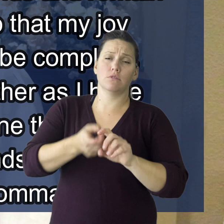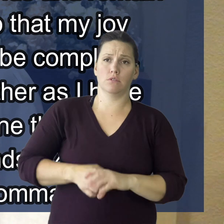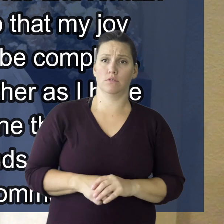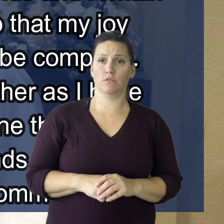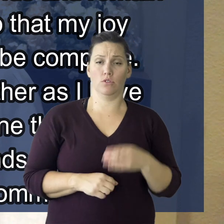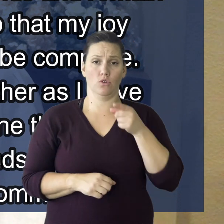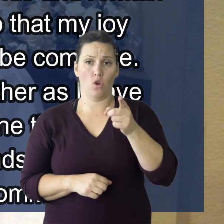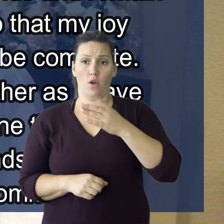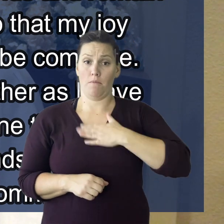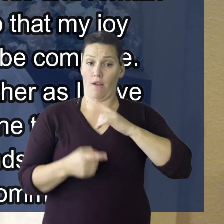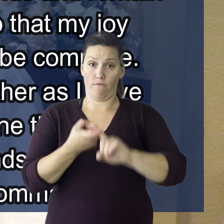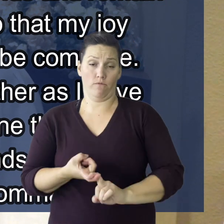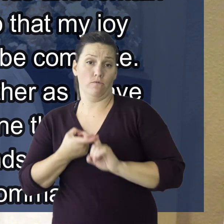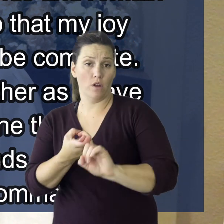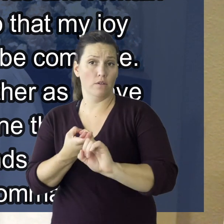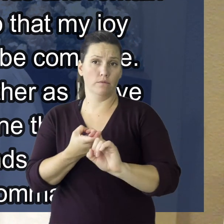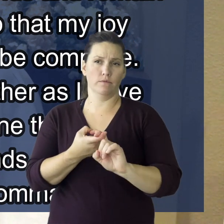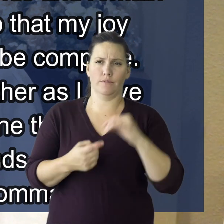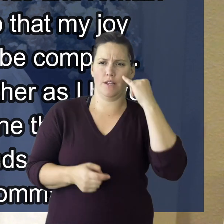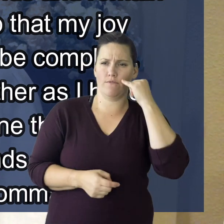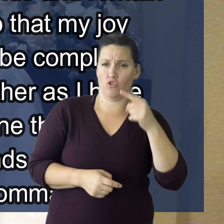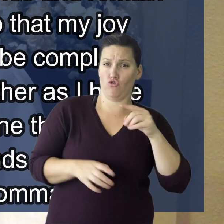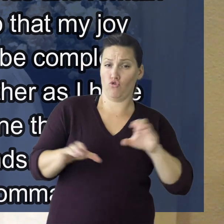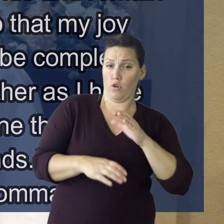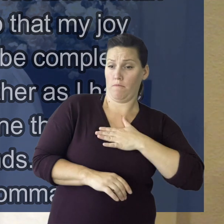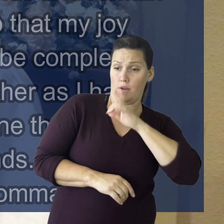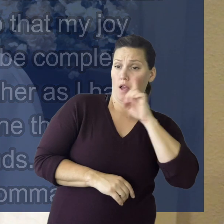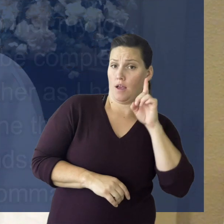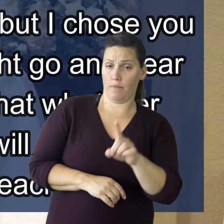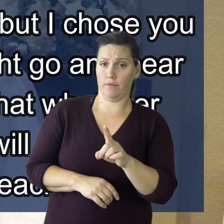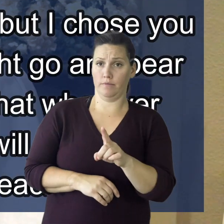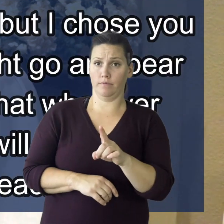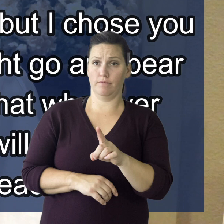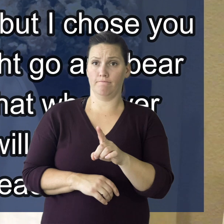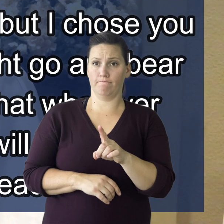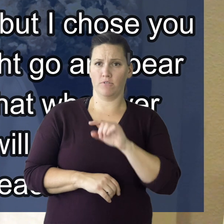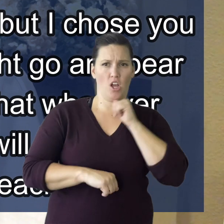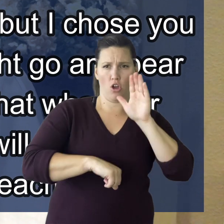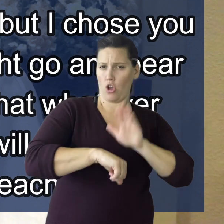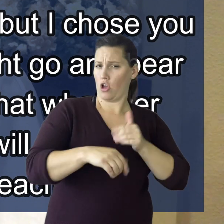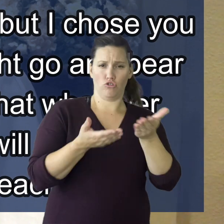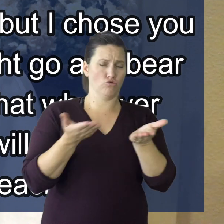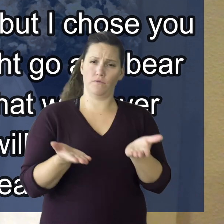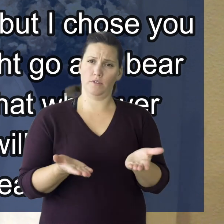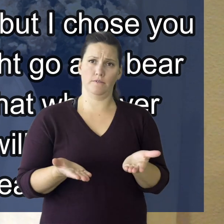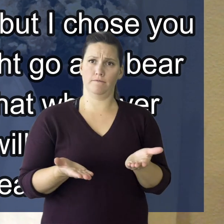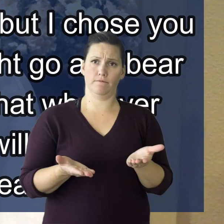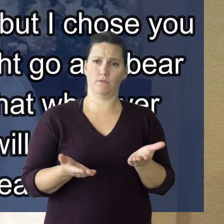friends. You are my friends if you do what I command. I no longer call you